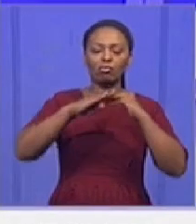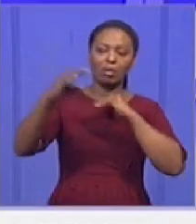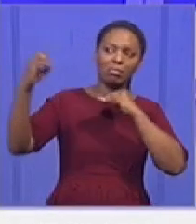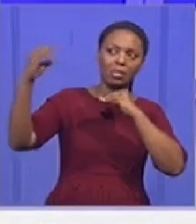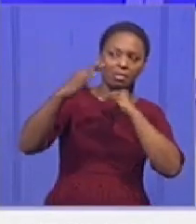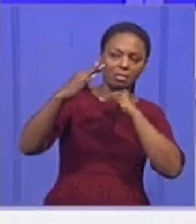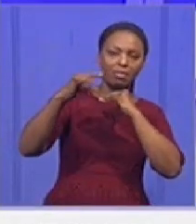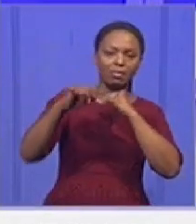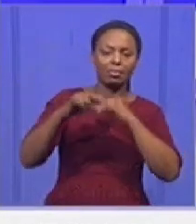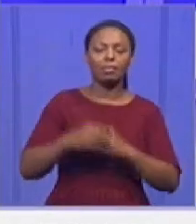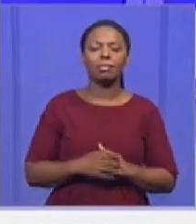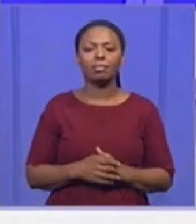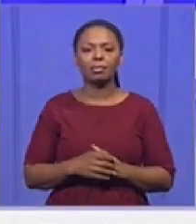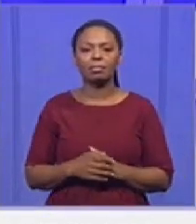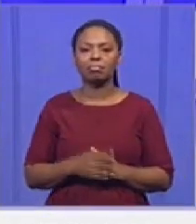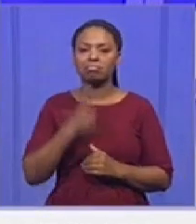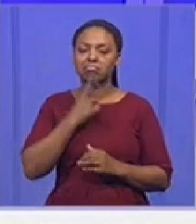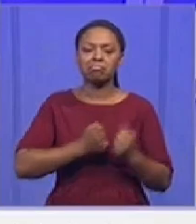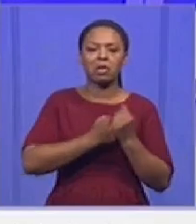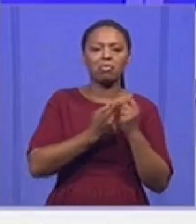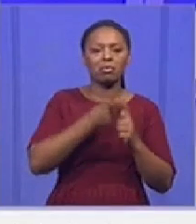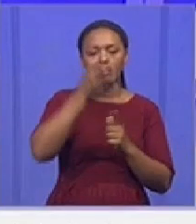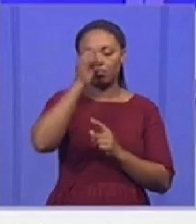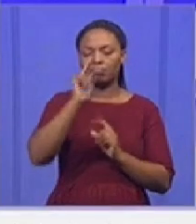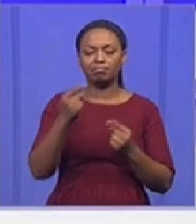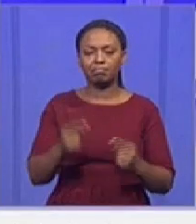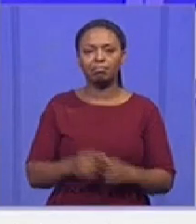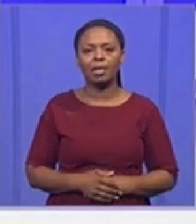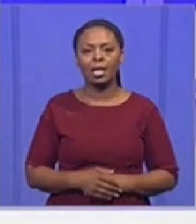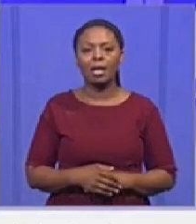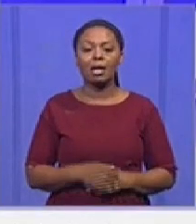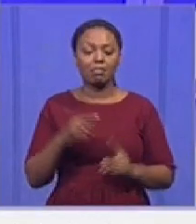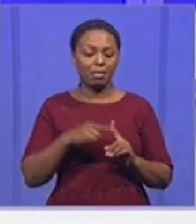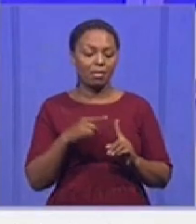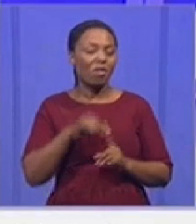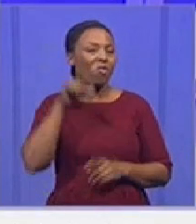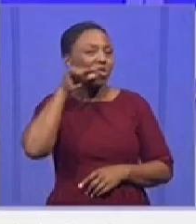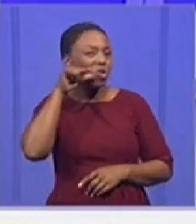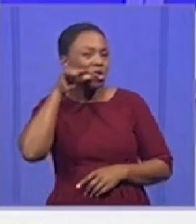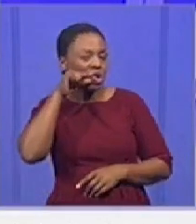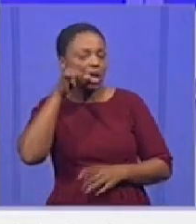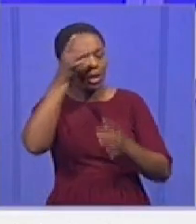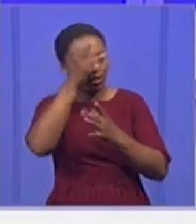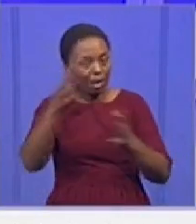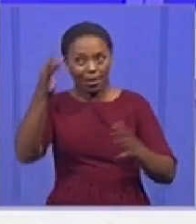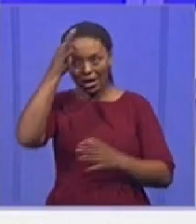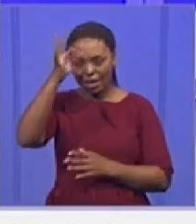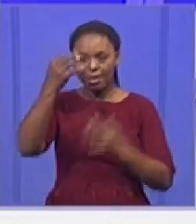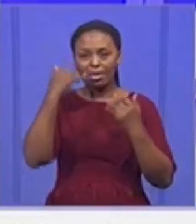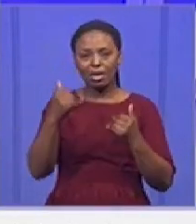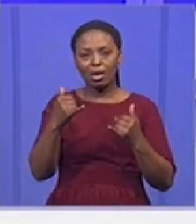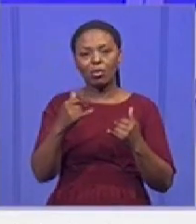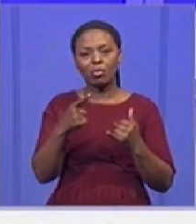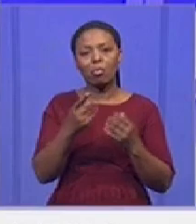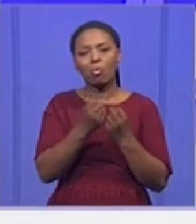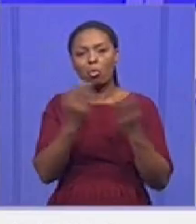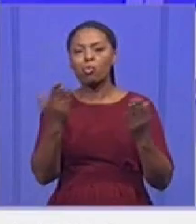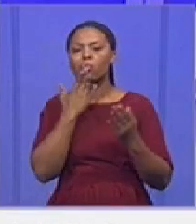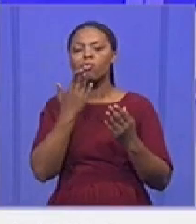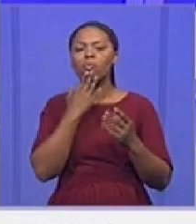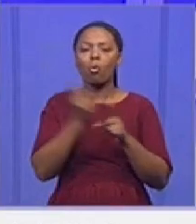motlakase ya solar. Se morago ga tona ya matlole Ino Godongwana sena go itsise fa puso e tlile go kgaola lekgetho go bao ba